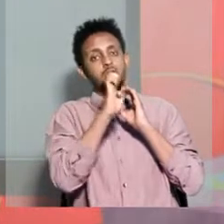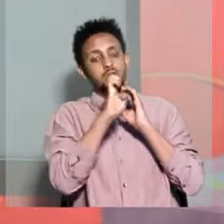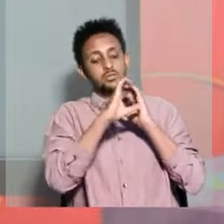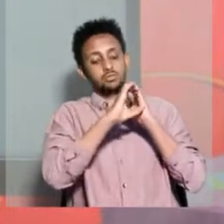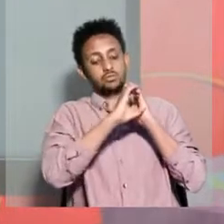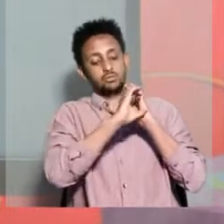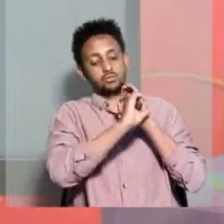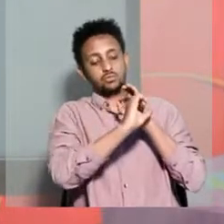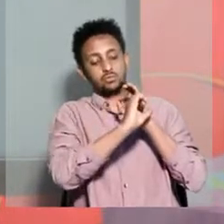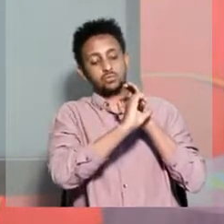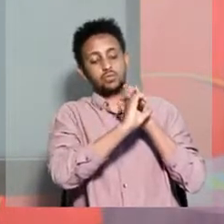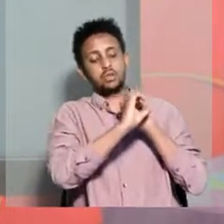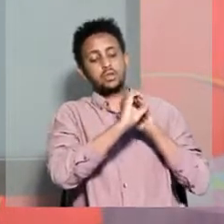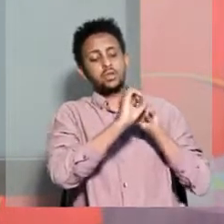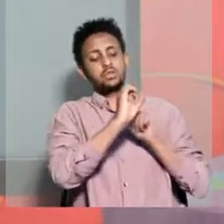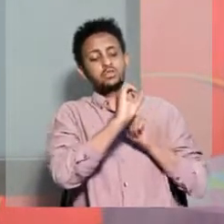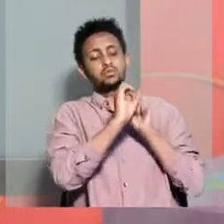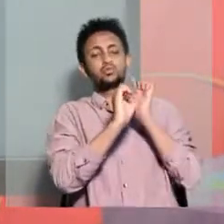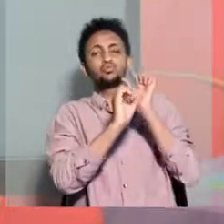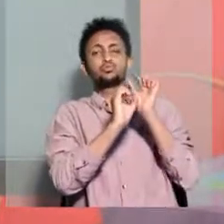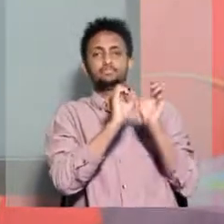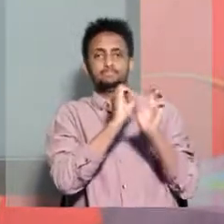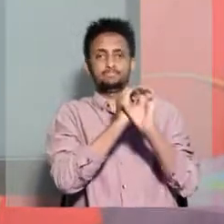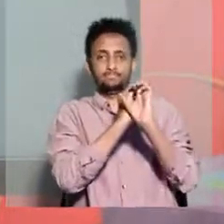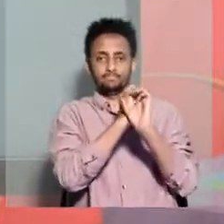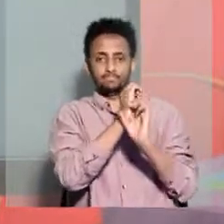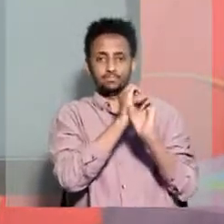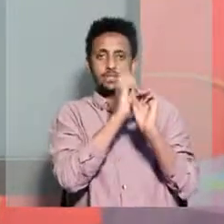the diameter of the hose is given to be